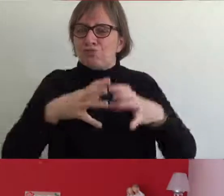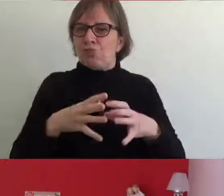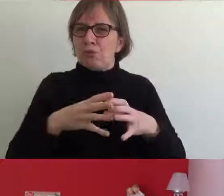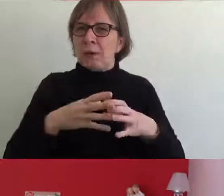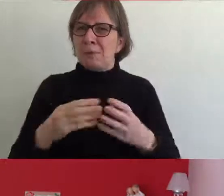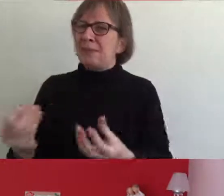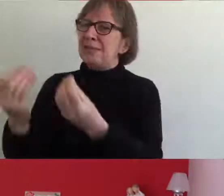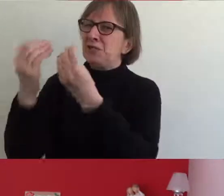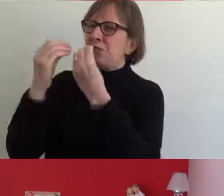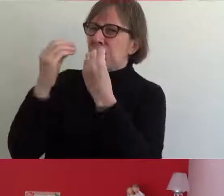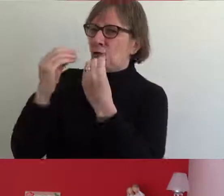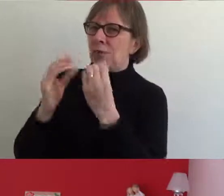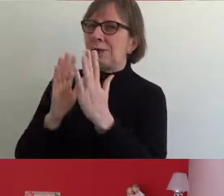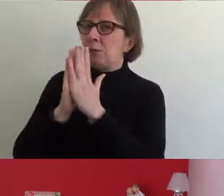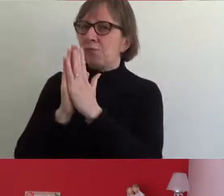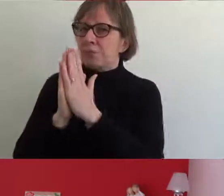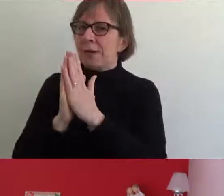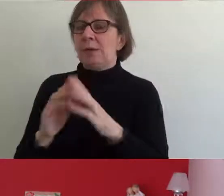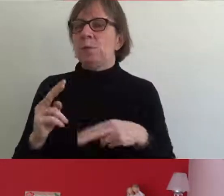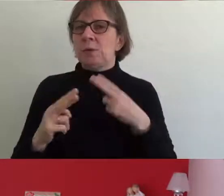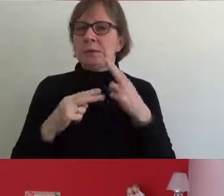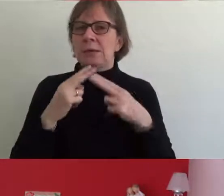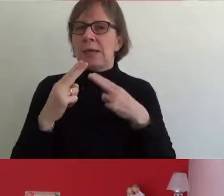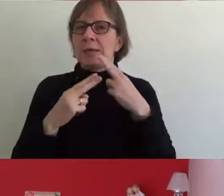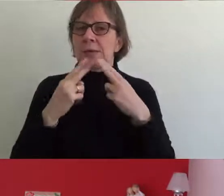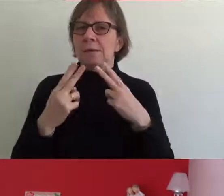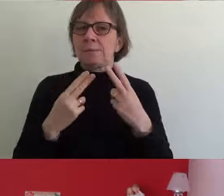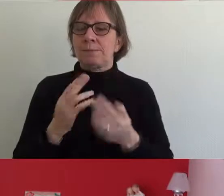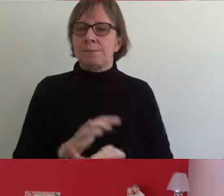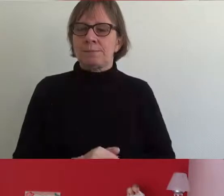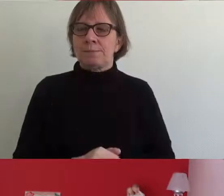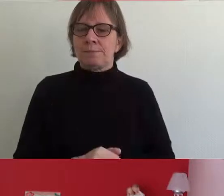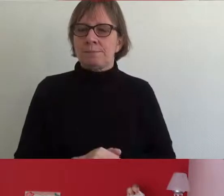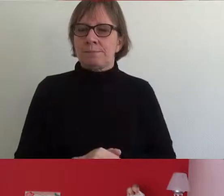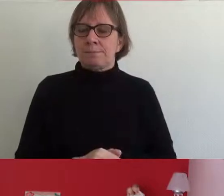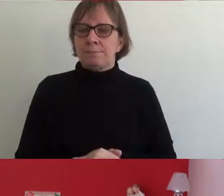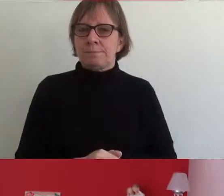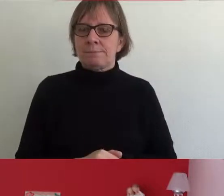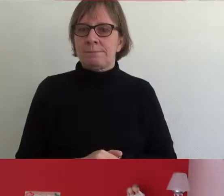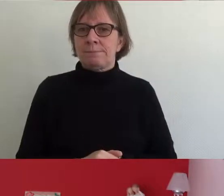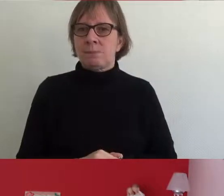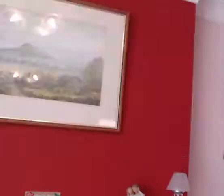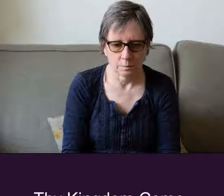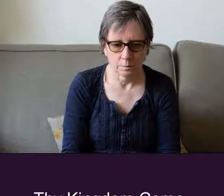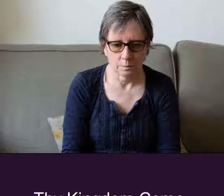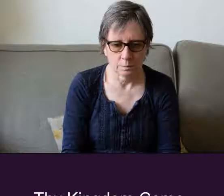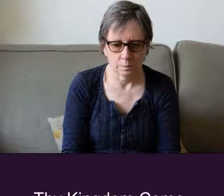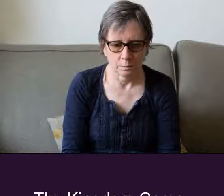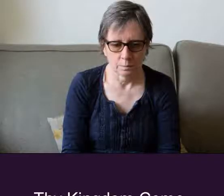Thy Kingdom Come. Lord, teach us how to pray. Let's sing this together.